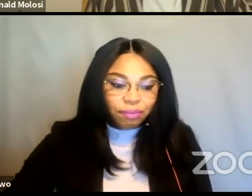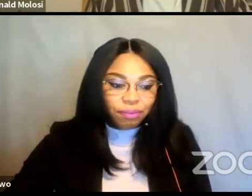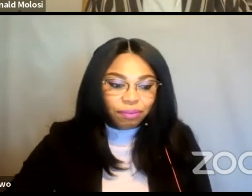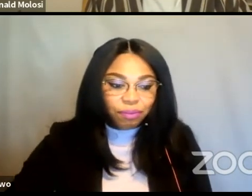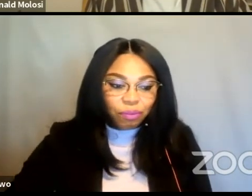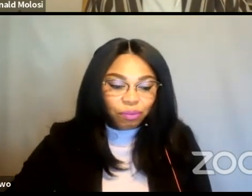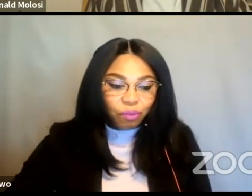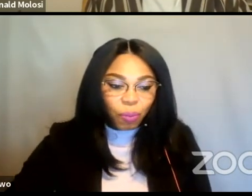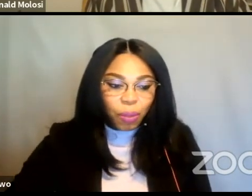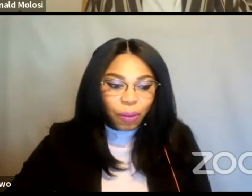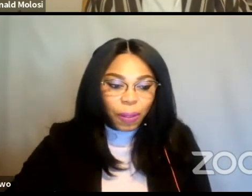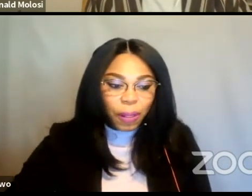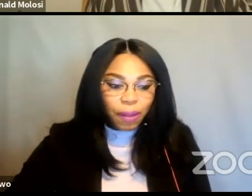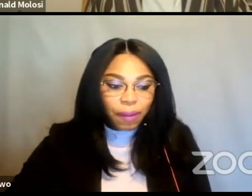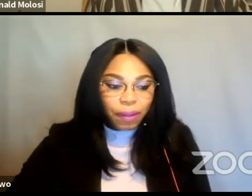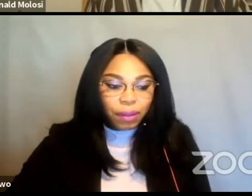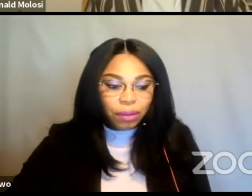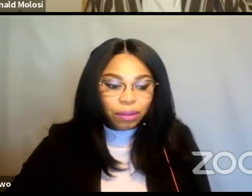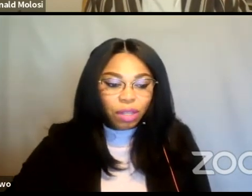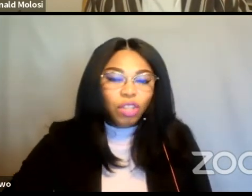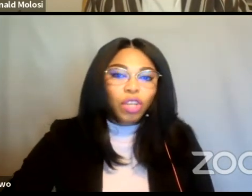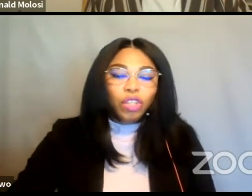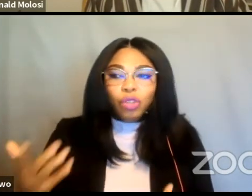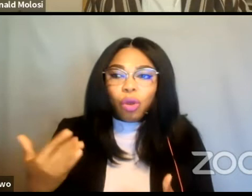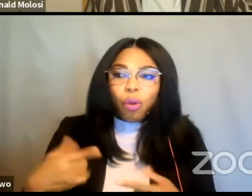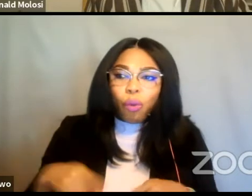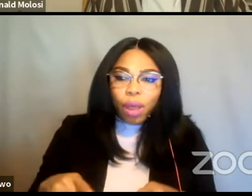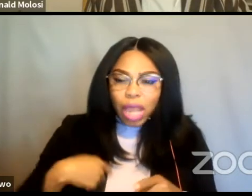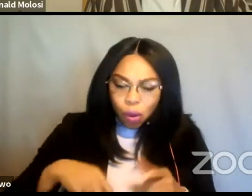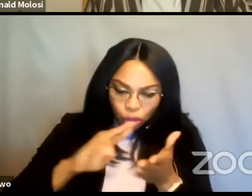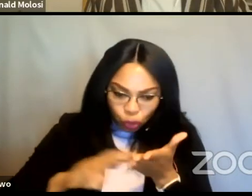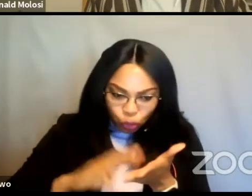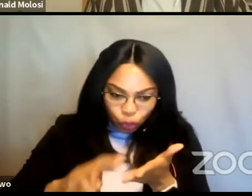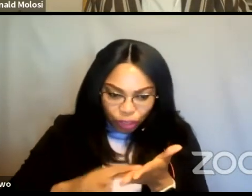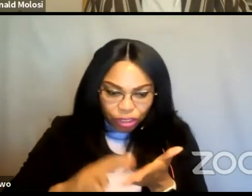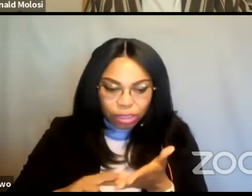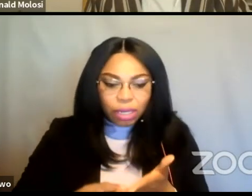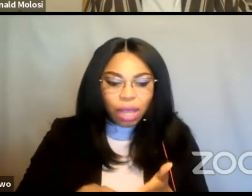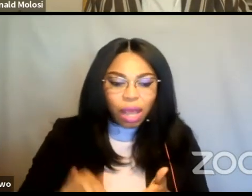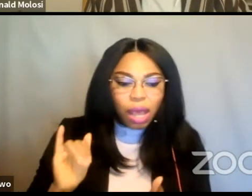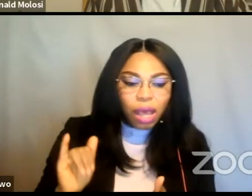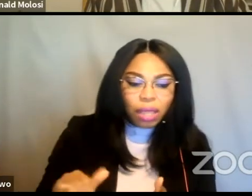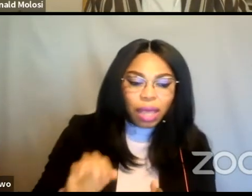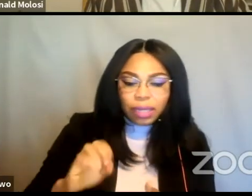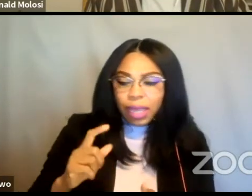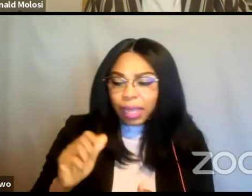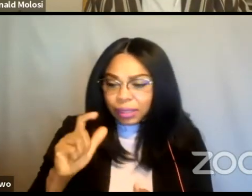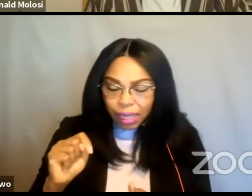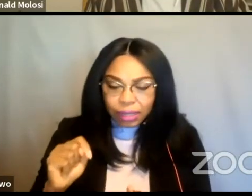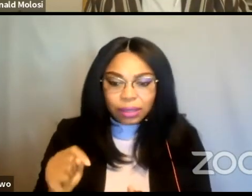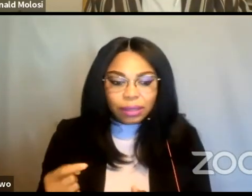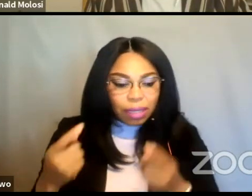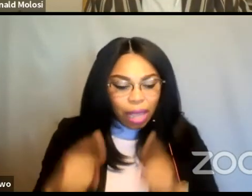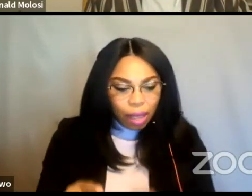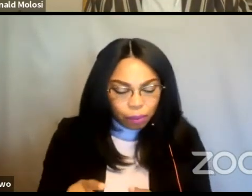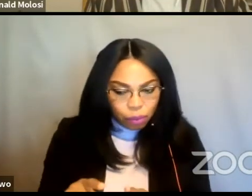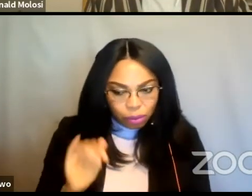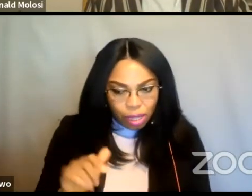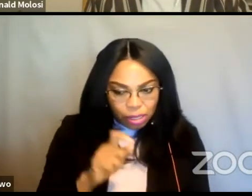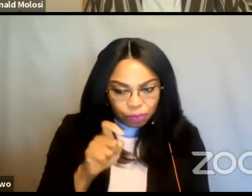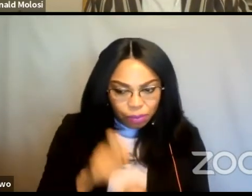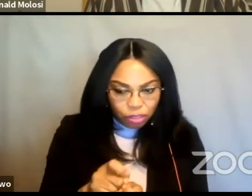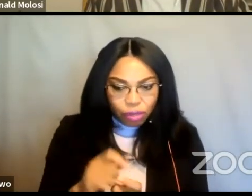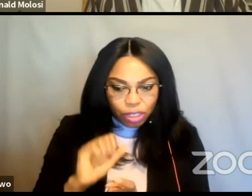know, the NSAS came about, and I was like, okay, this is a fantastic thing. And because I was not that active